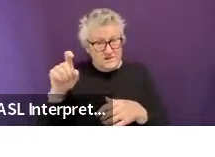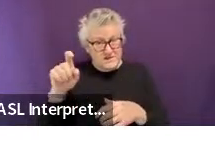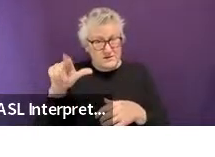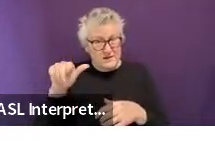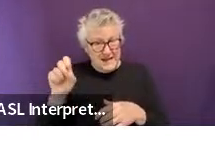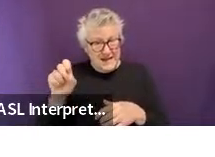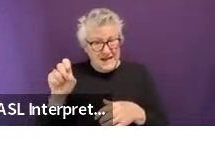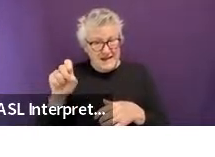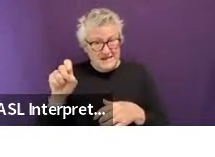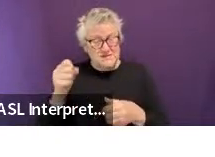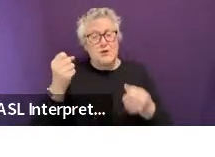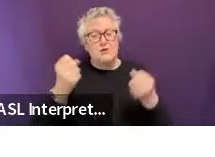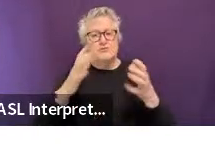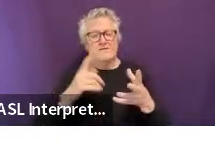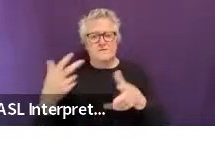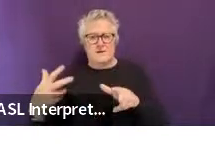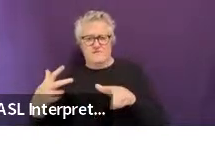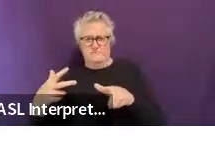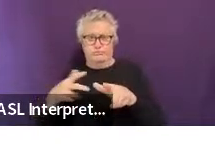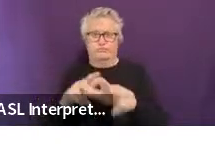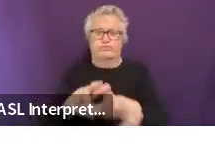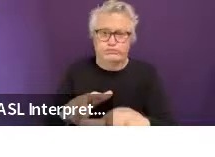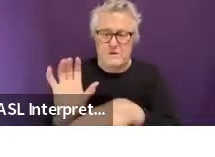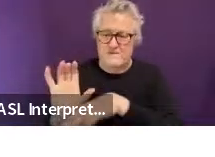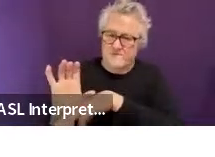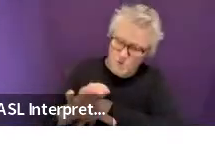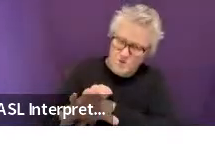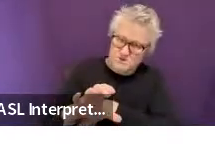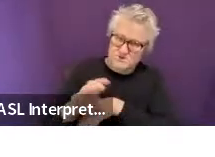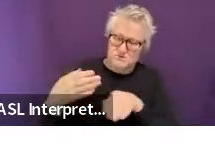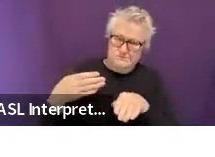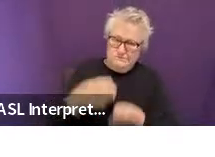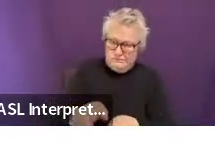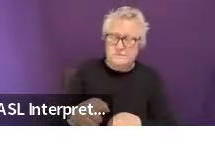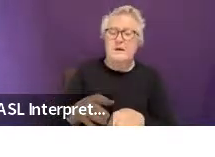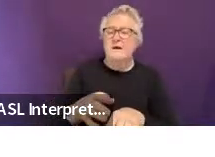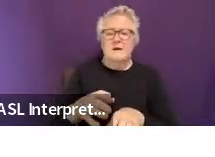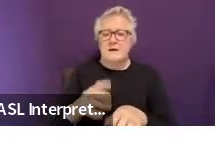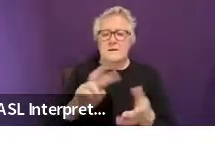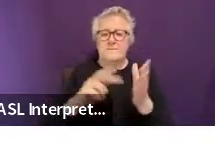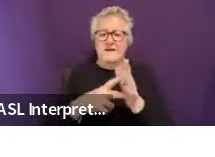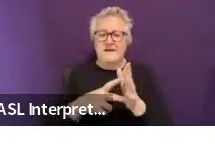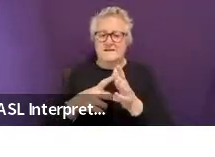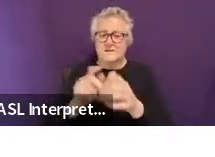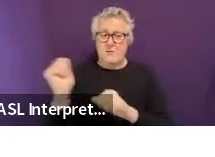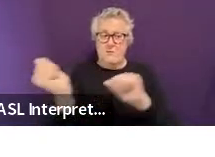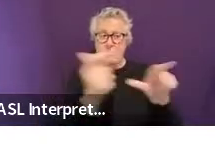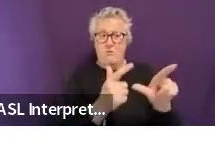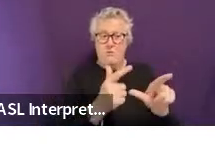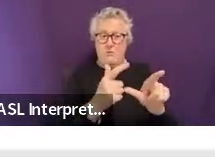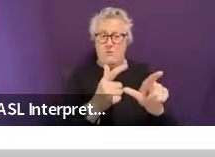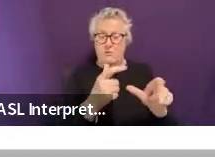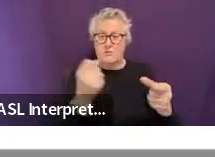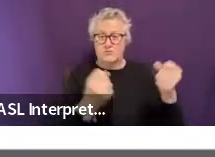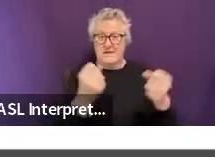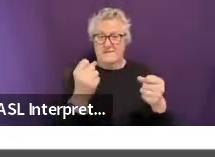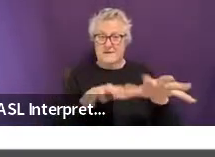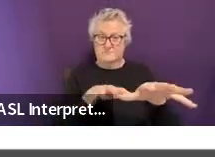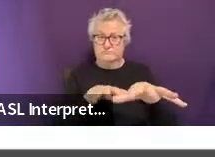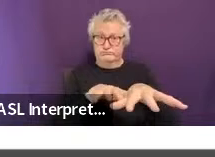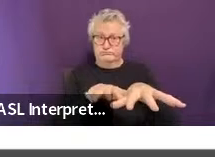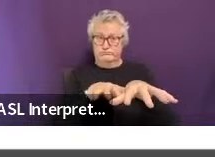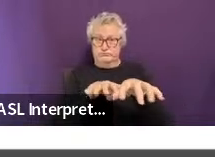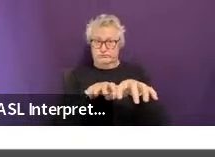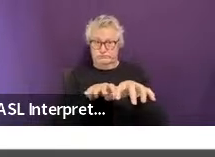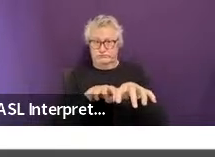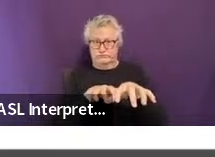through lanes to slow down or speed up as they are entering or exiting the roadway, slowing traffic down and increasing the chance of collisions. Auxiliary lanes are short